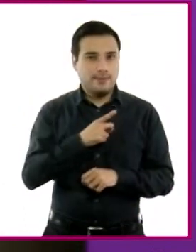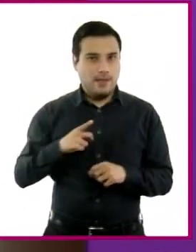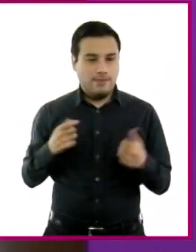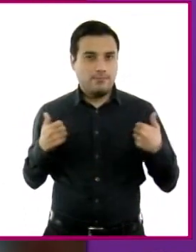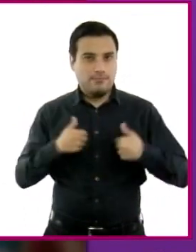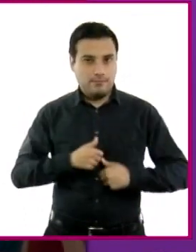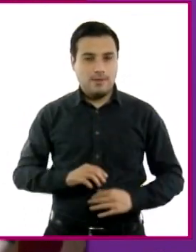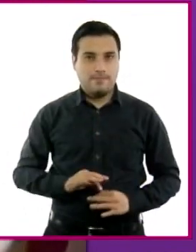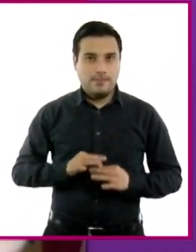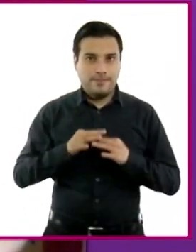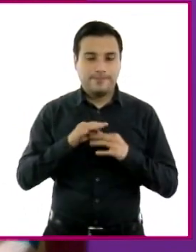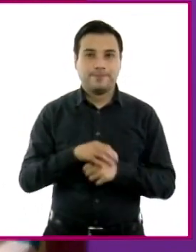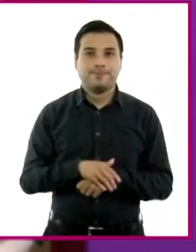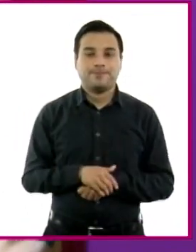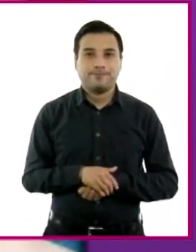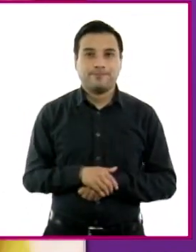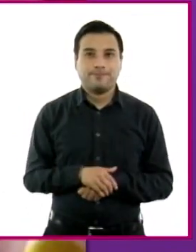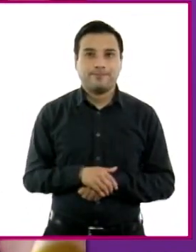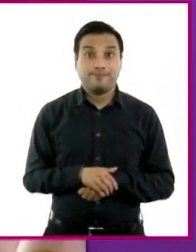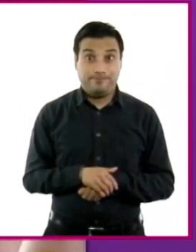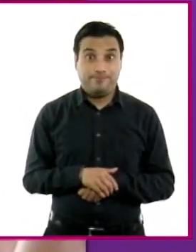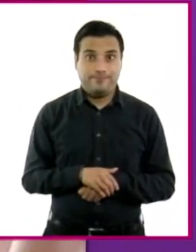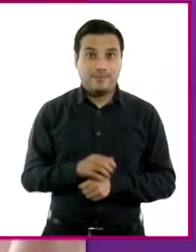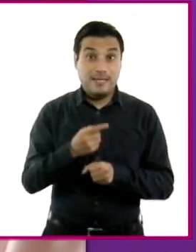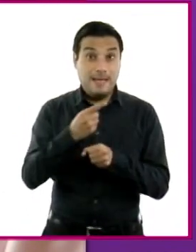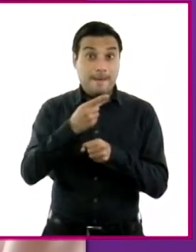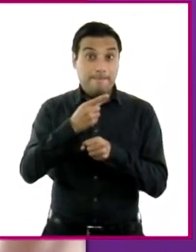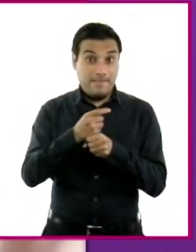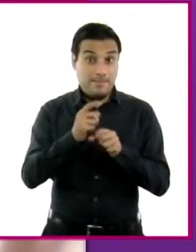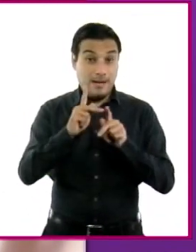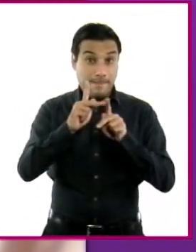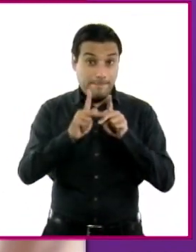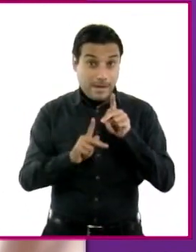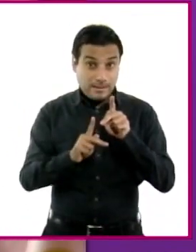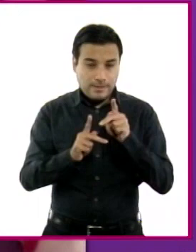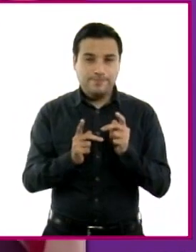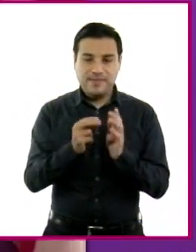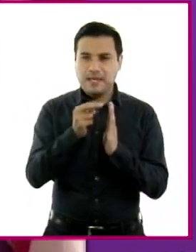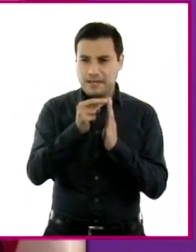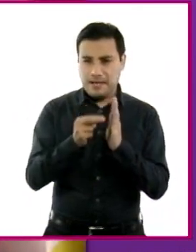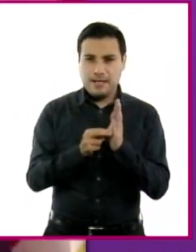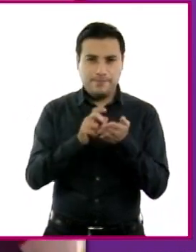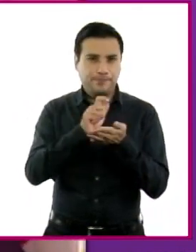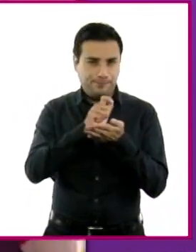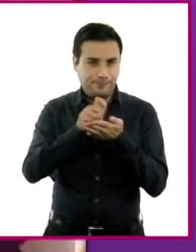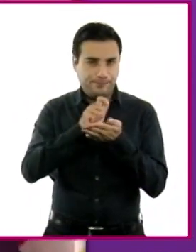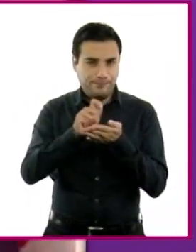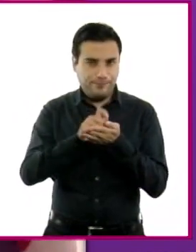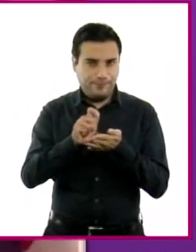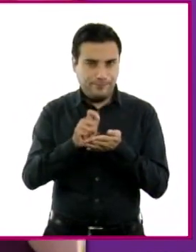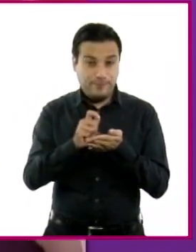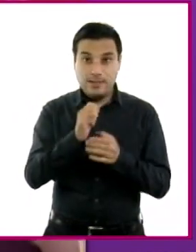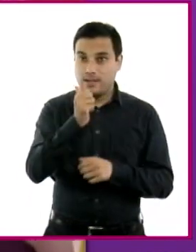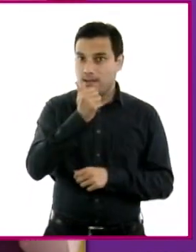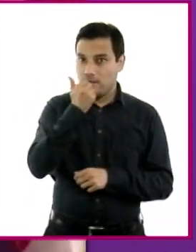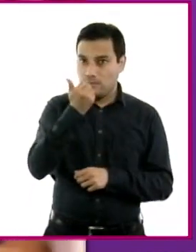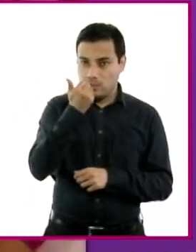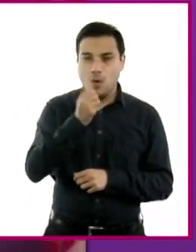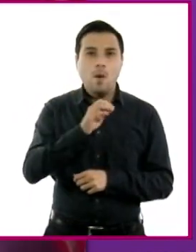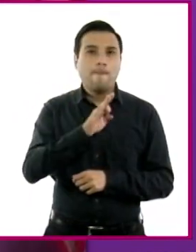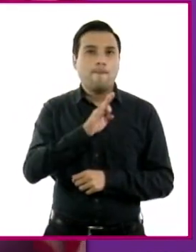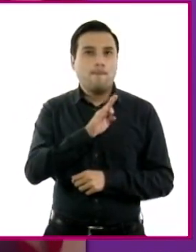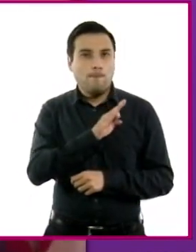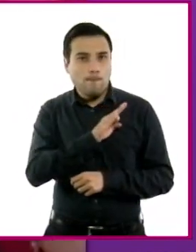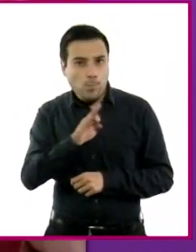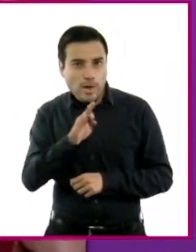laboratory. Como ven, en la primera parte de nuestro proyecto escribimos reglas útiles sobre lo que los alumnos pueden y